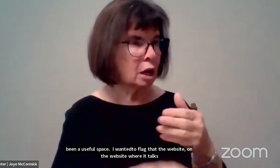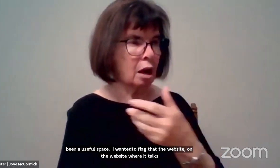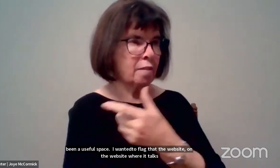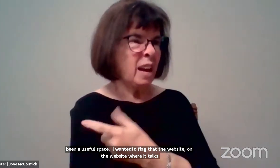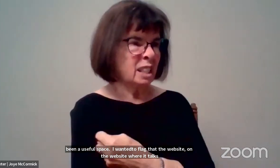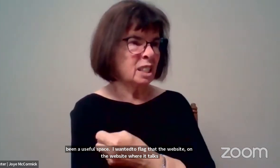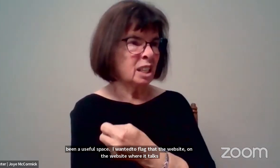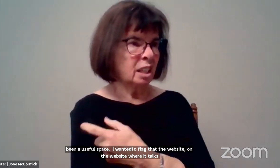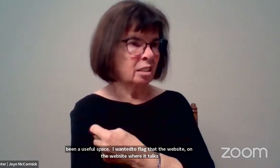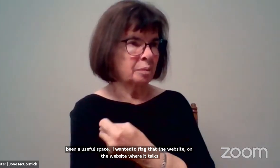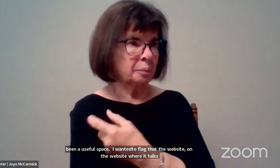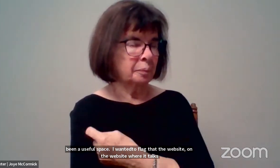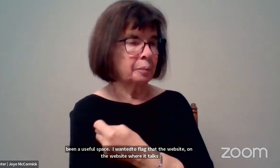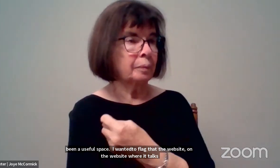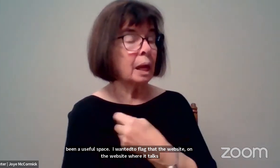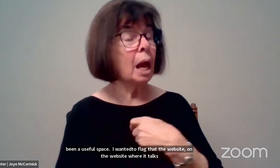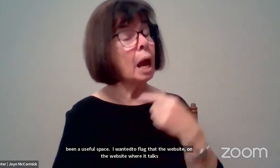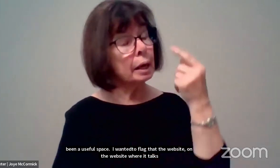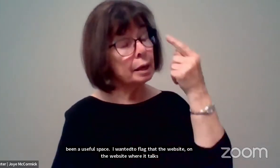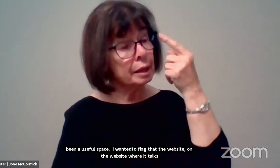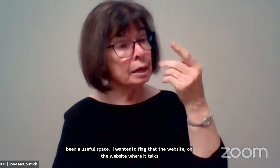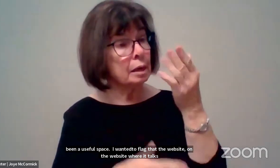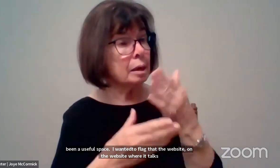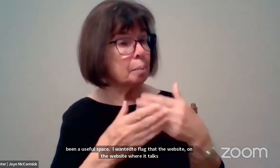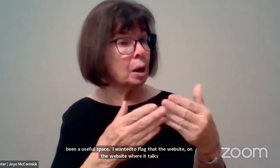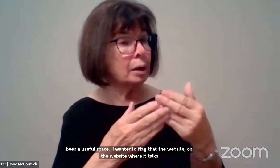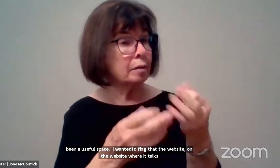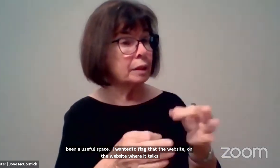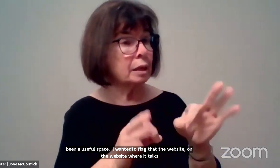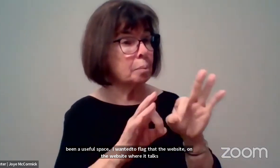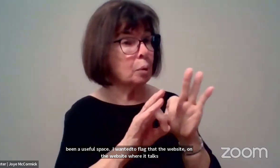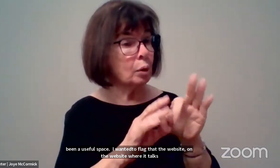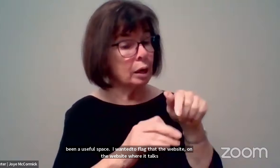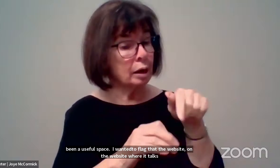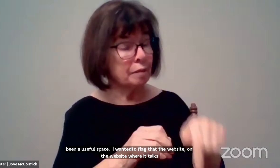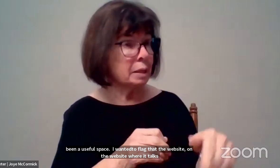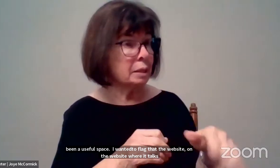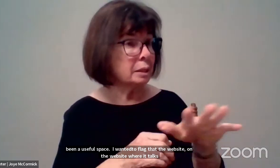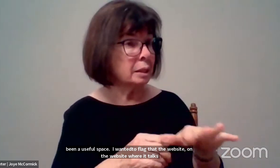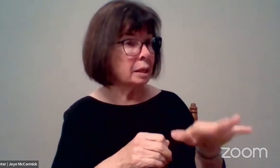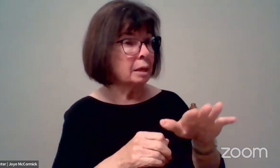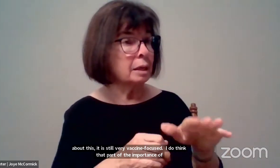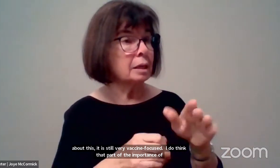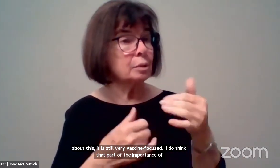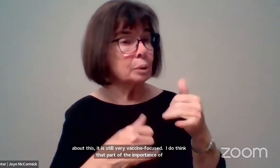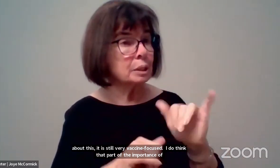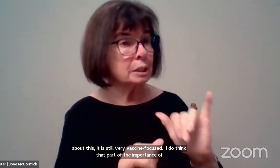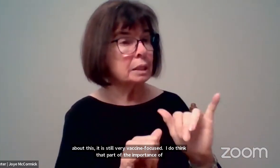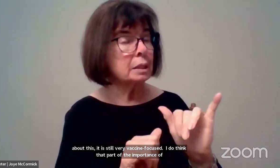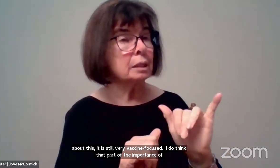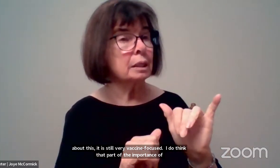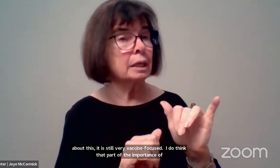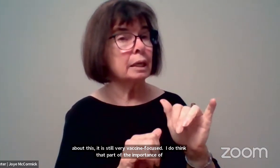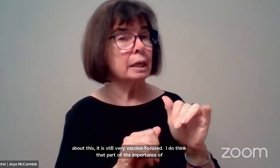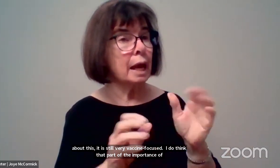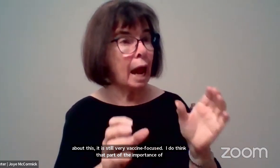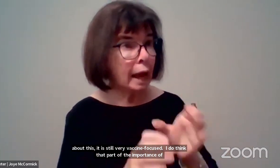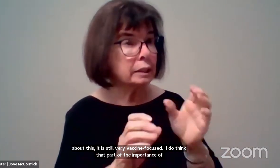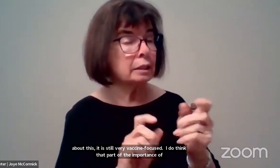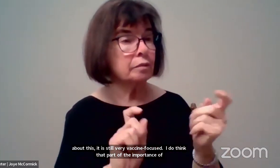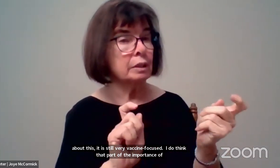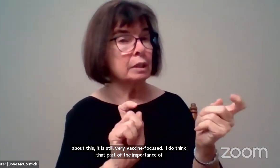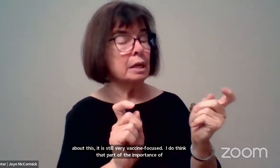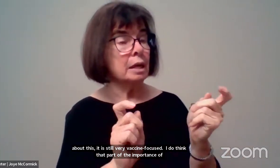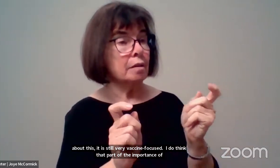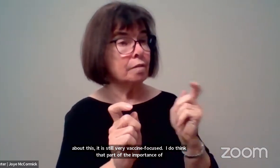do think that part of the importance of the space is that we are still in an active, evolving pandemic, and the